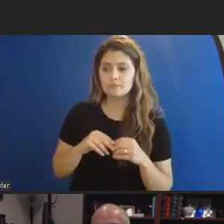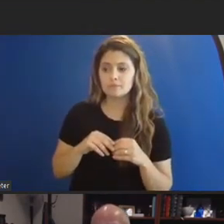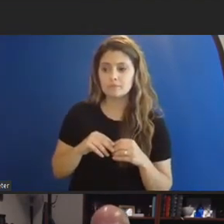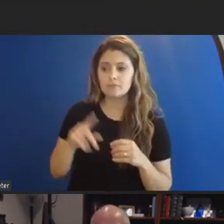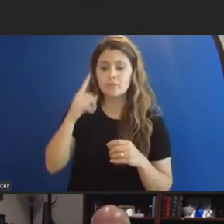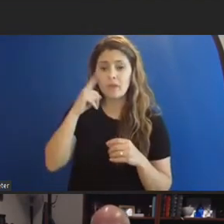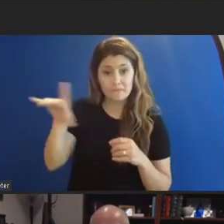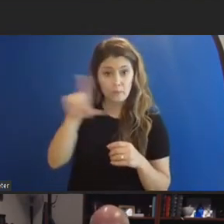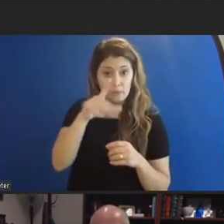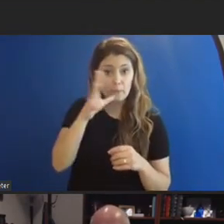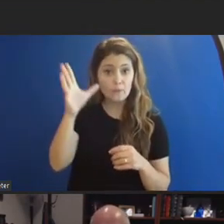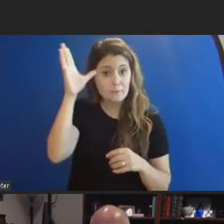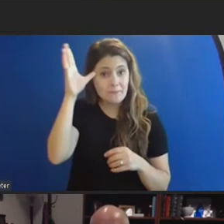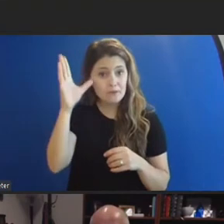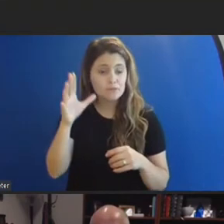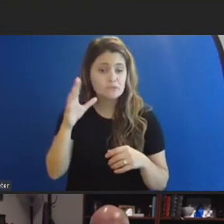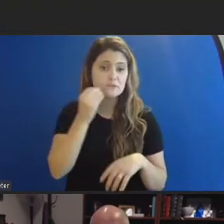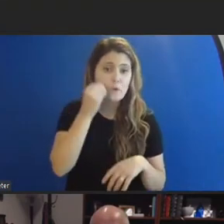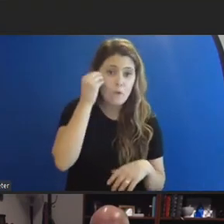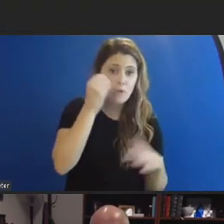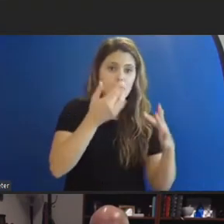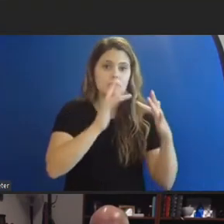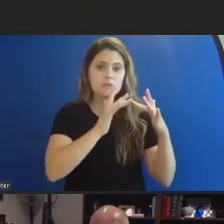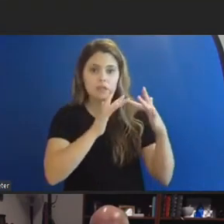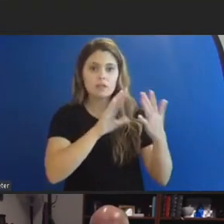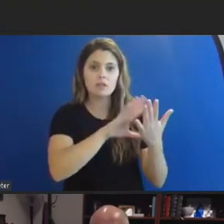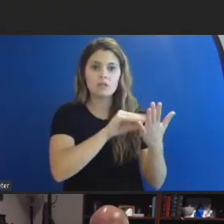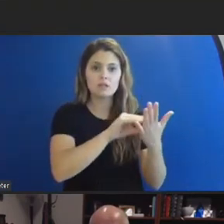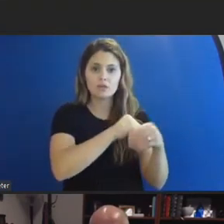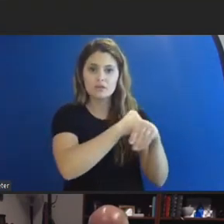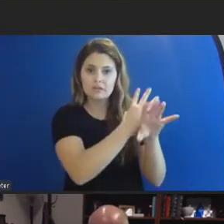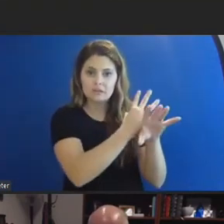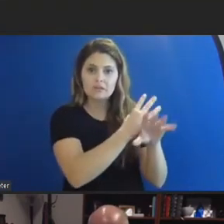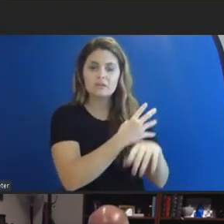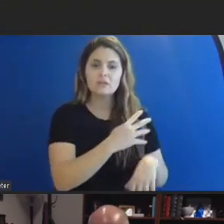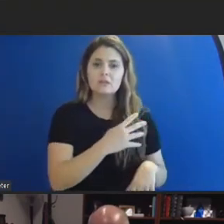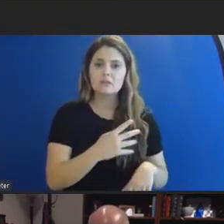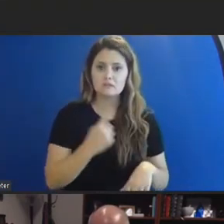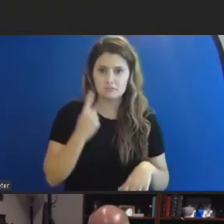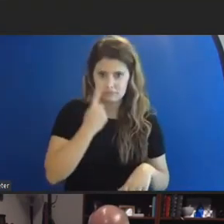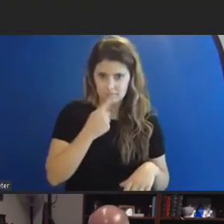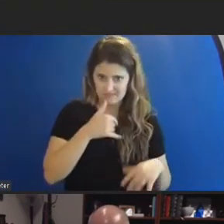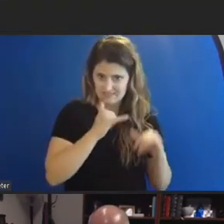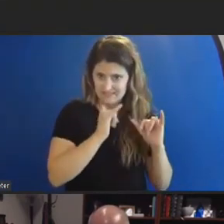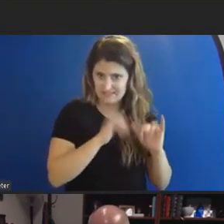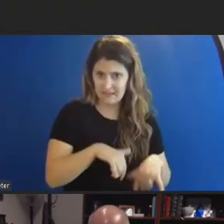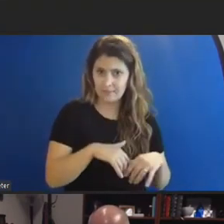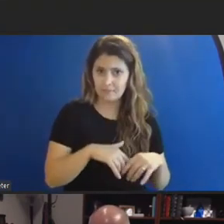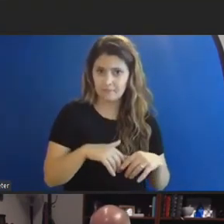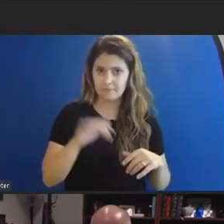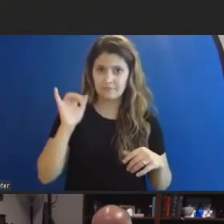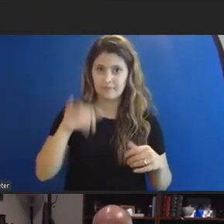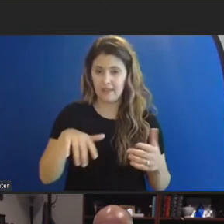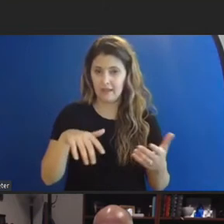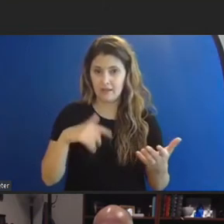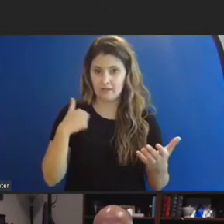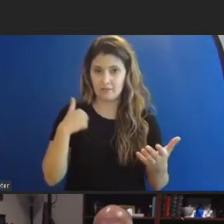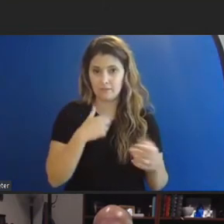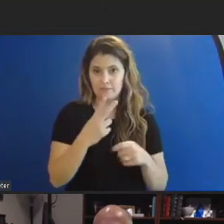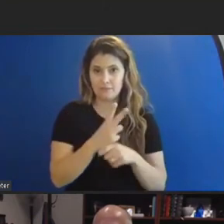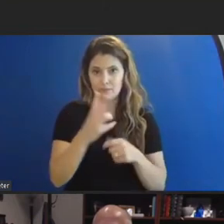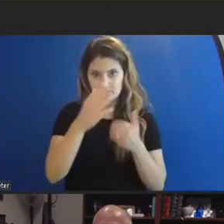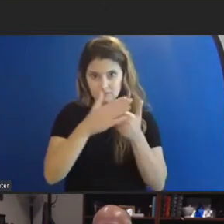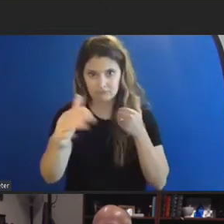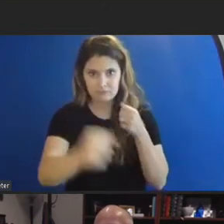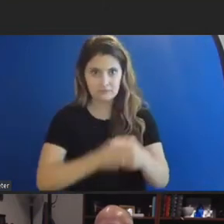doing virtual learning as everybody has given the schools? And that's pretty much the word of the year. Because